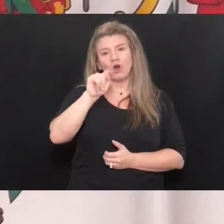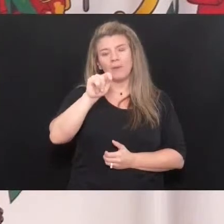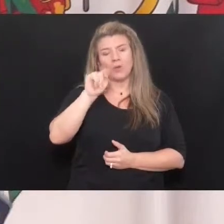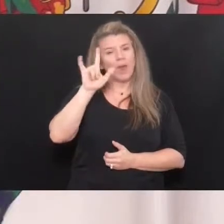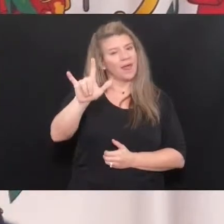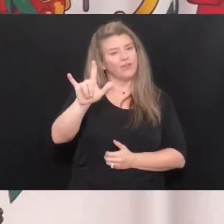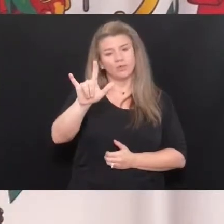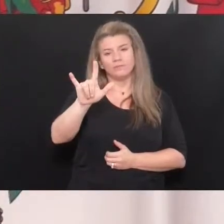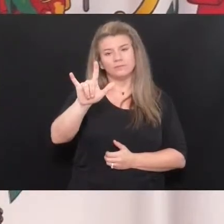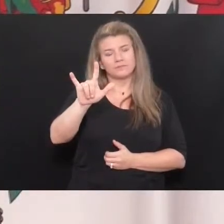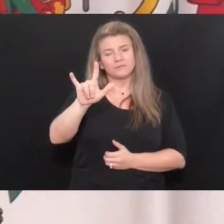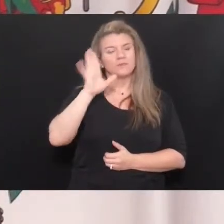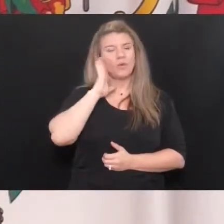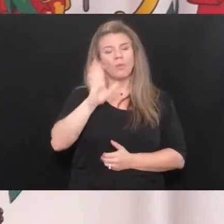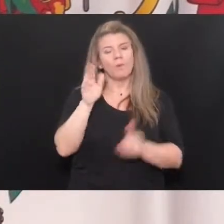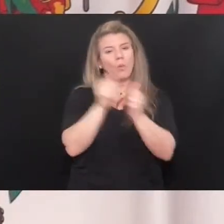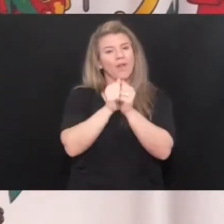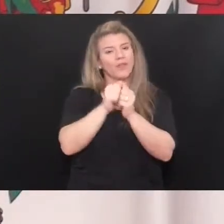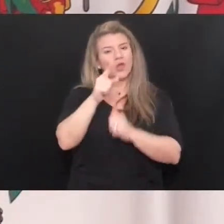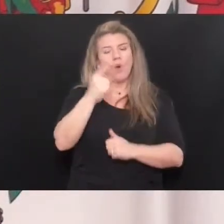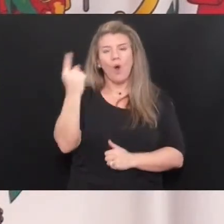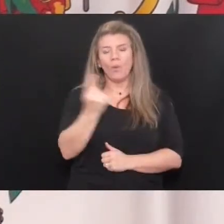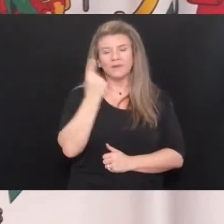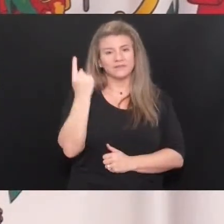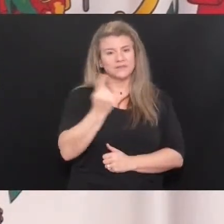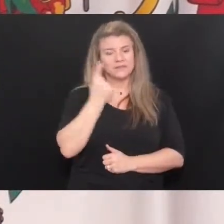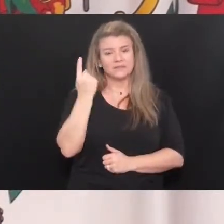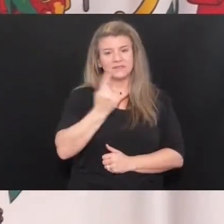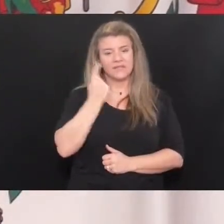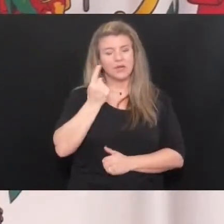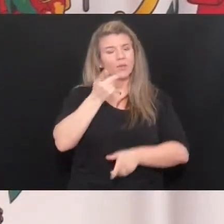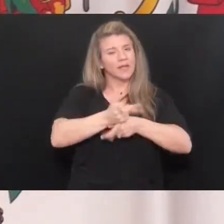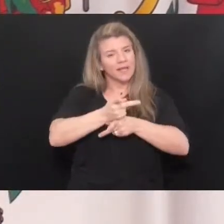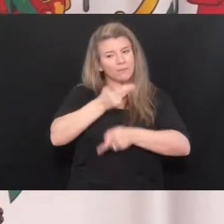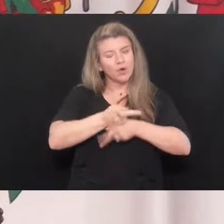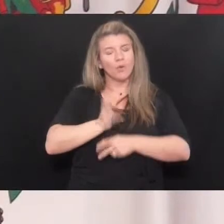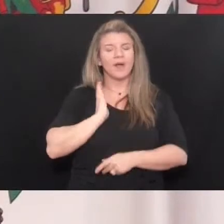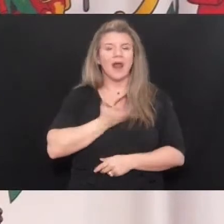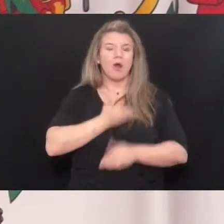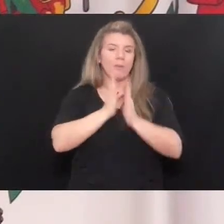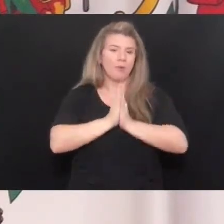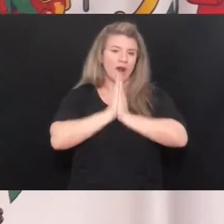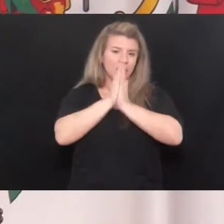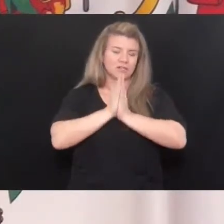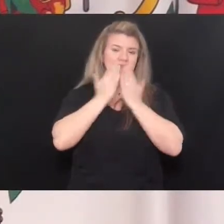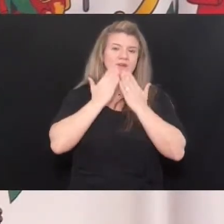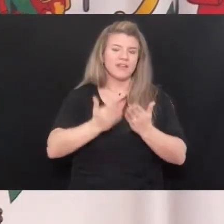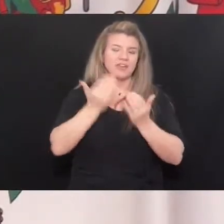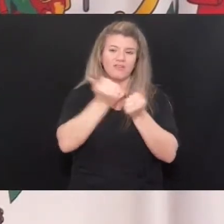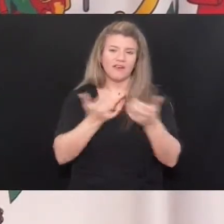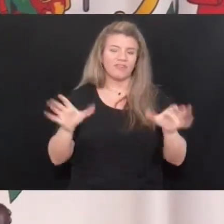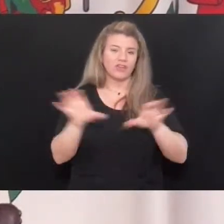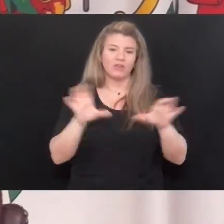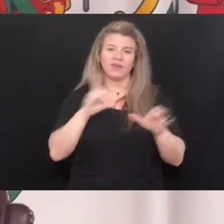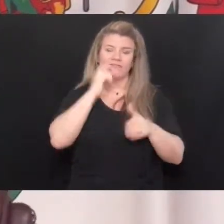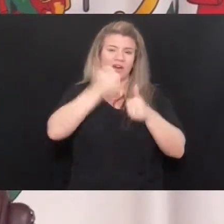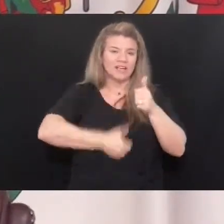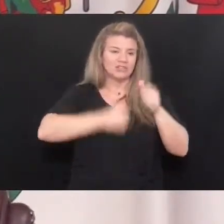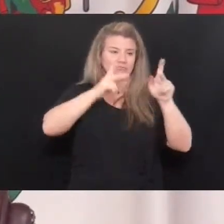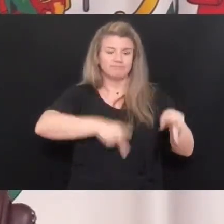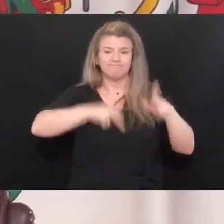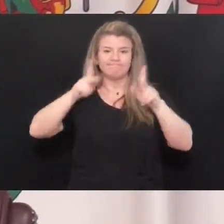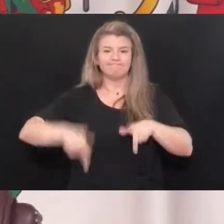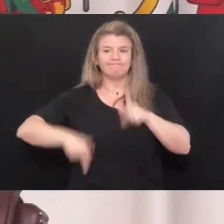you. We're going to be with you always, and we keep you in our prayers, and thank you for all you did for each and every one of us